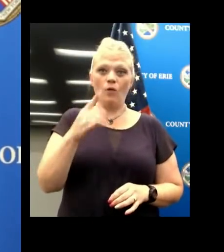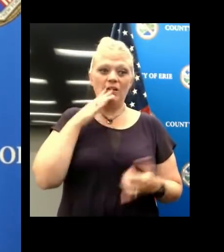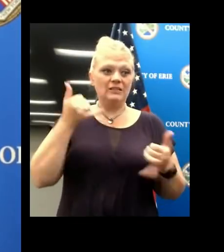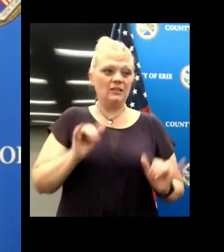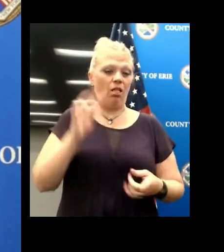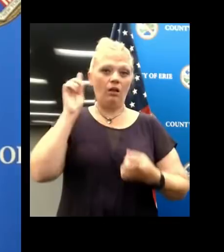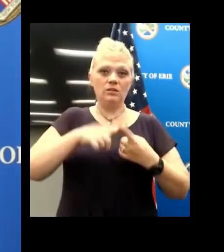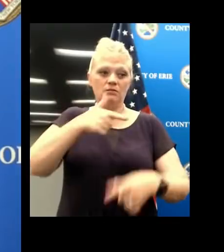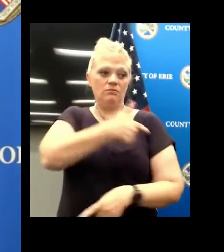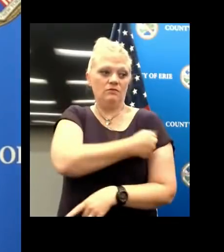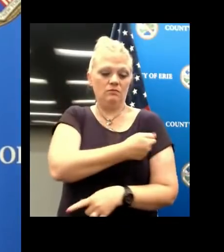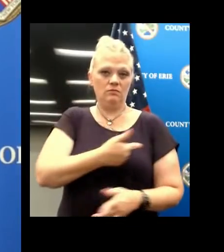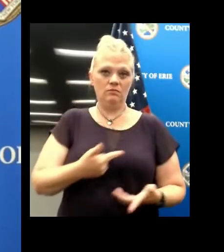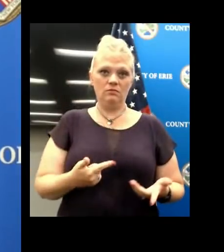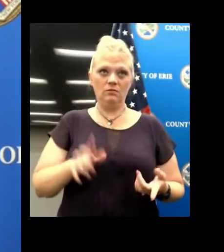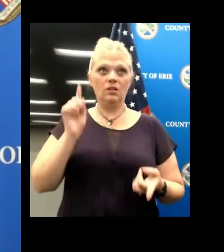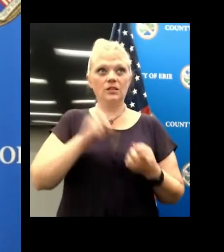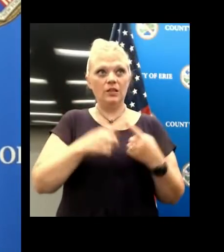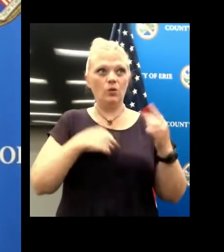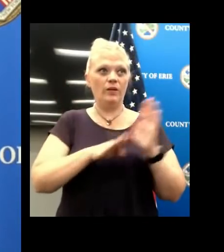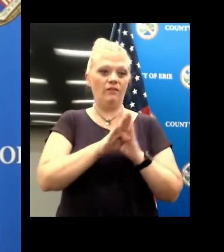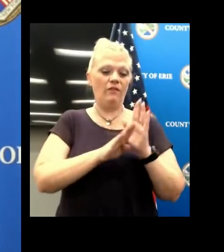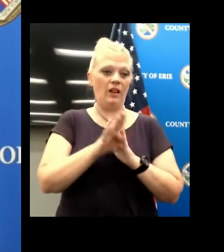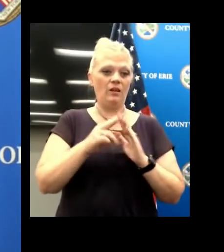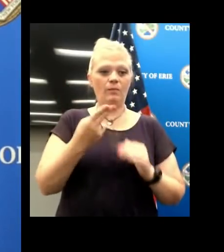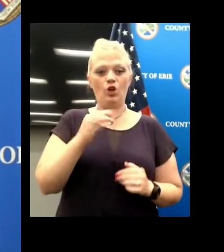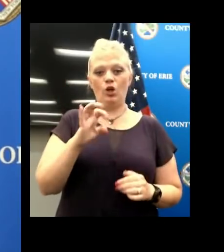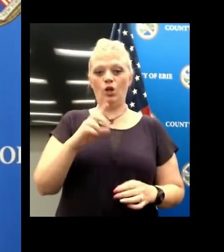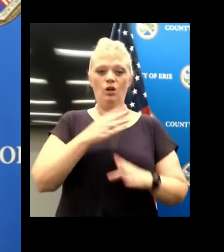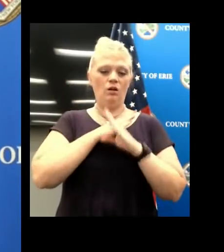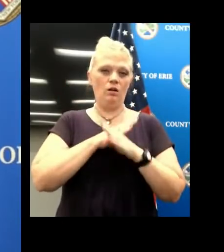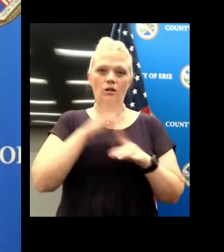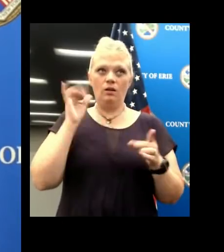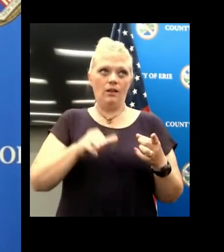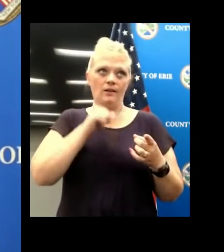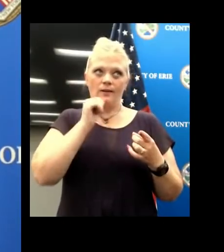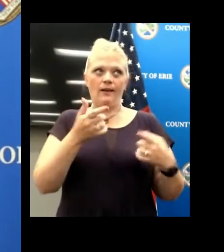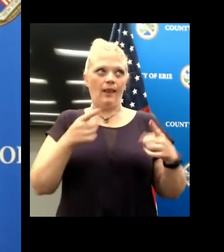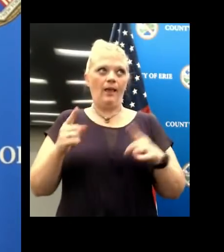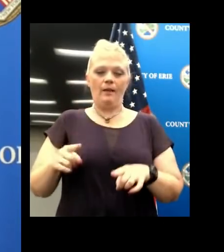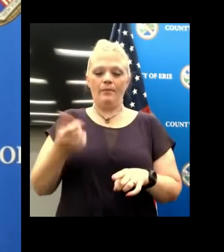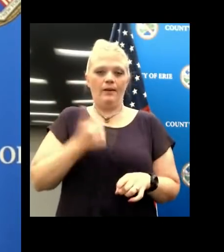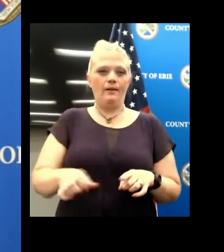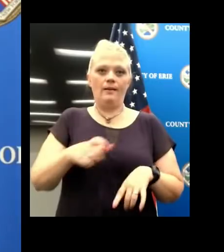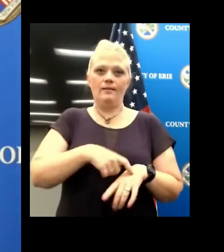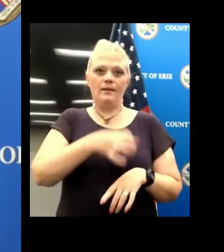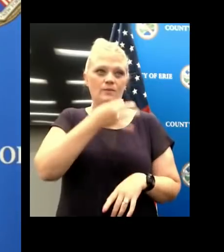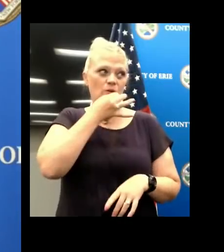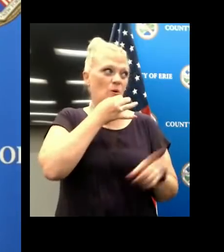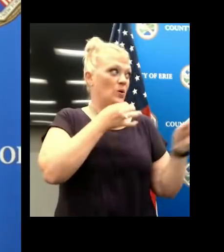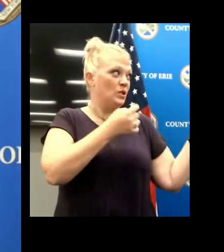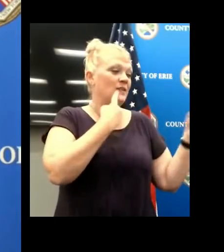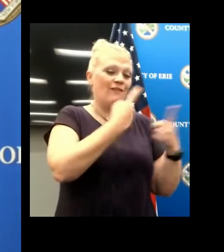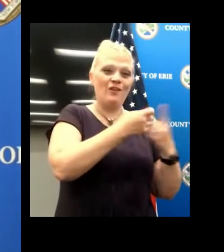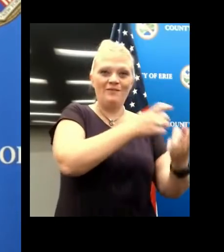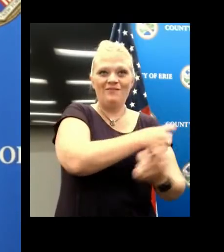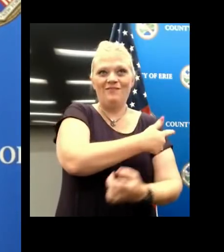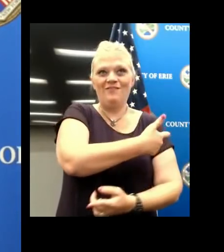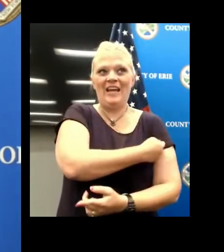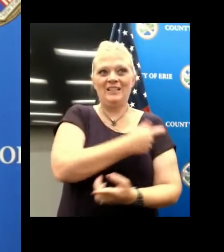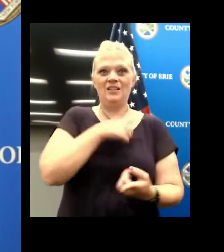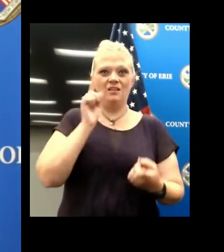get a vaccine, until we develop herd immunity, which I don't think we're going to develop herd immunity anytime soon, and I don't think we're going to get a vaccine